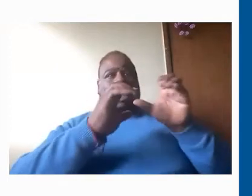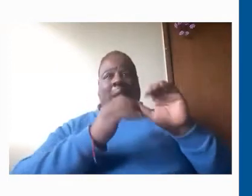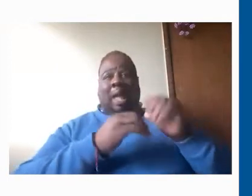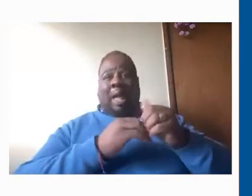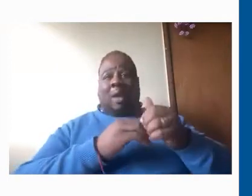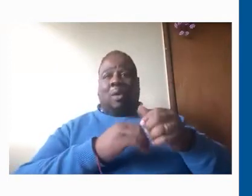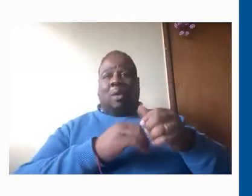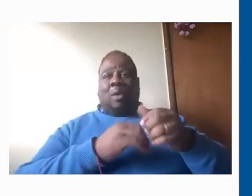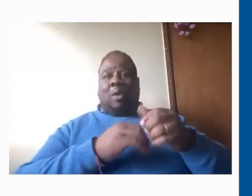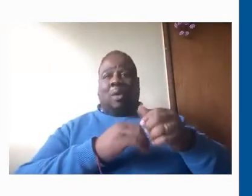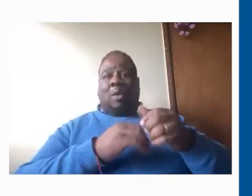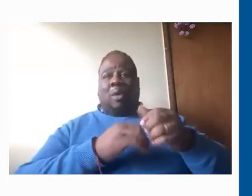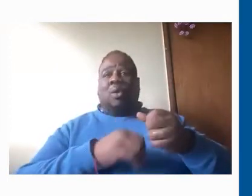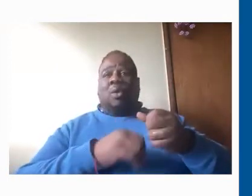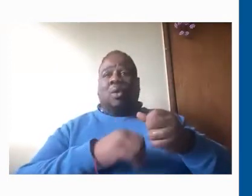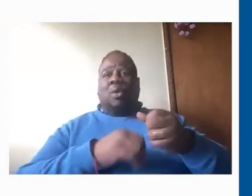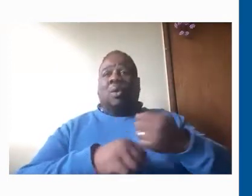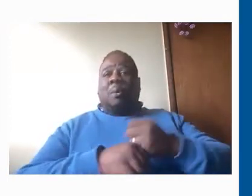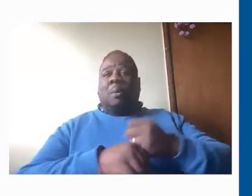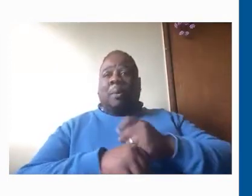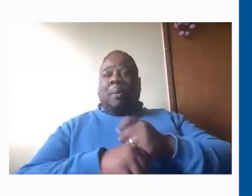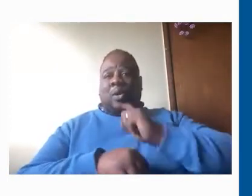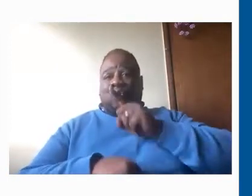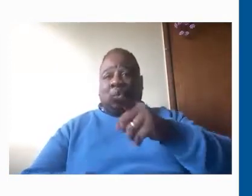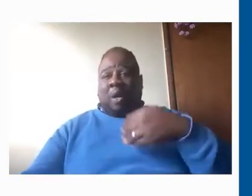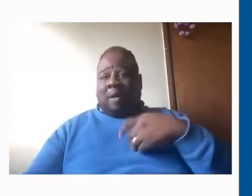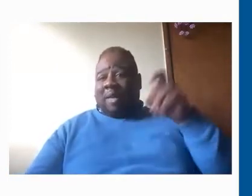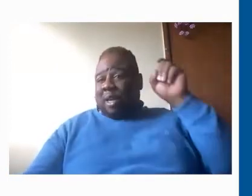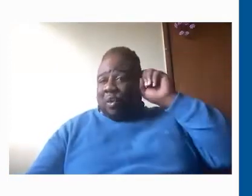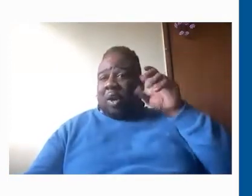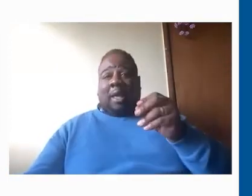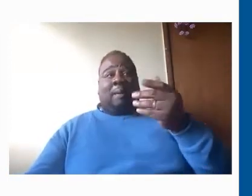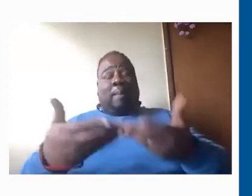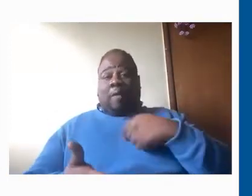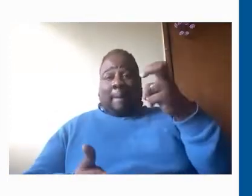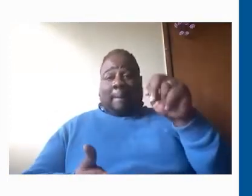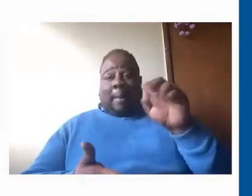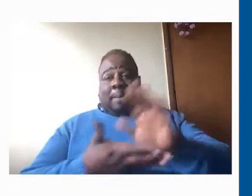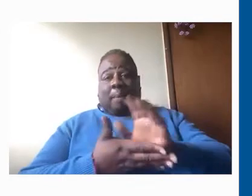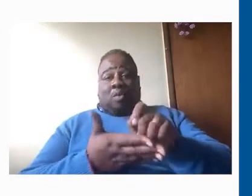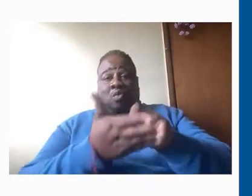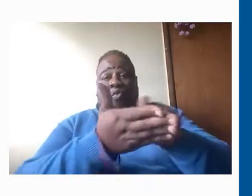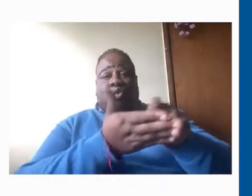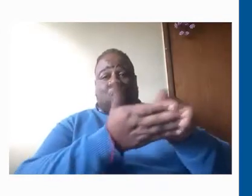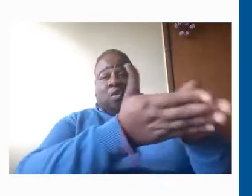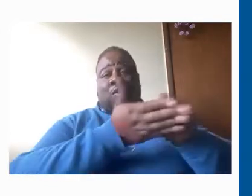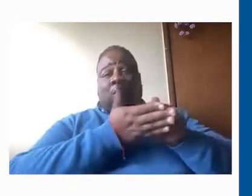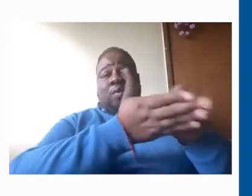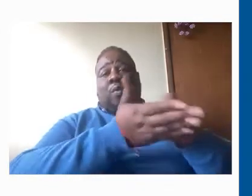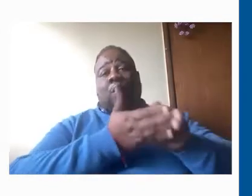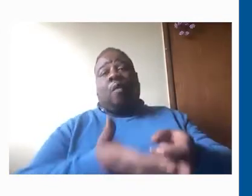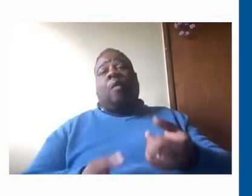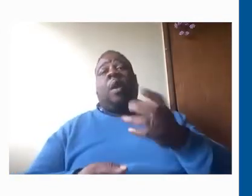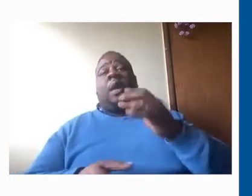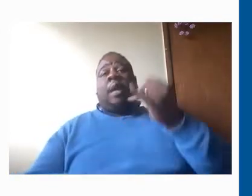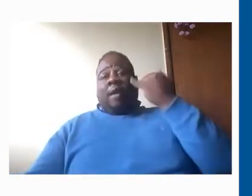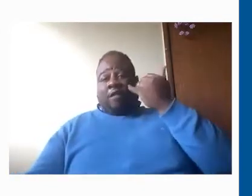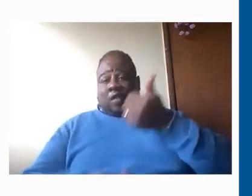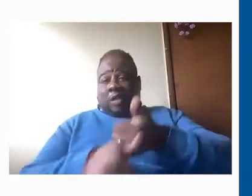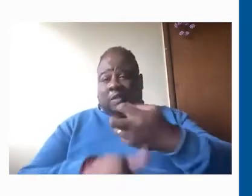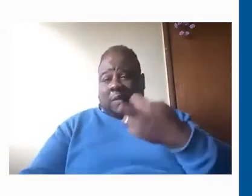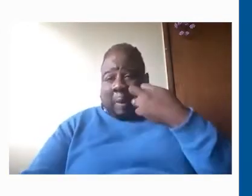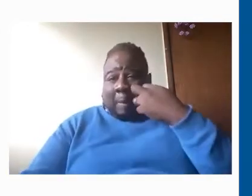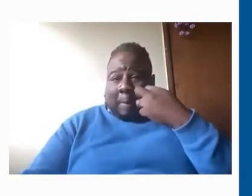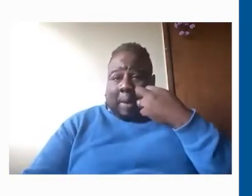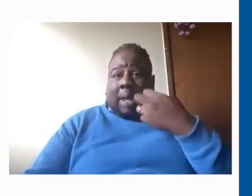also going to be key, showing them how best to guide the individual, and also, asking where, can you please